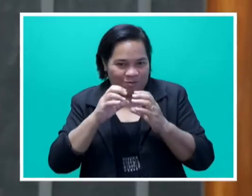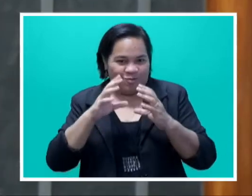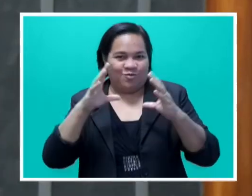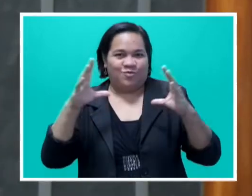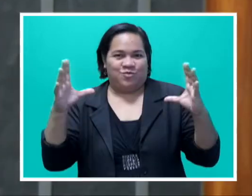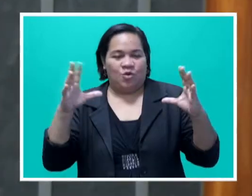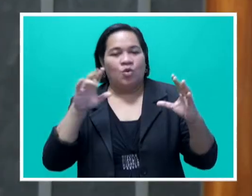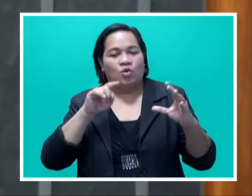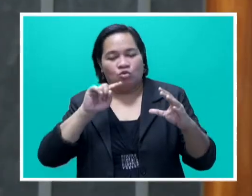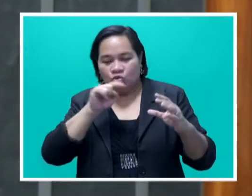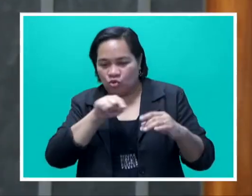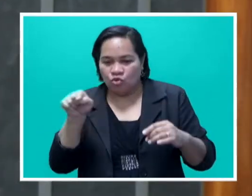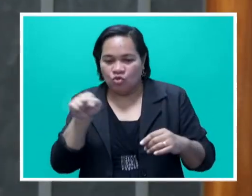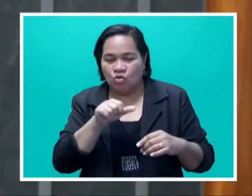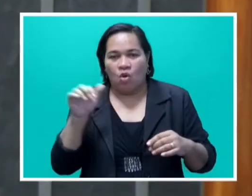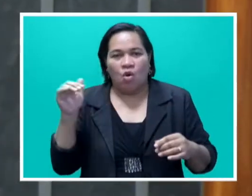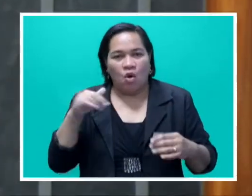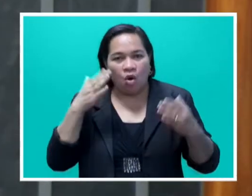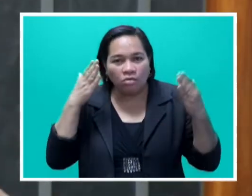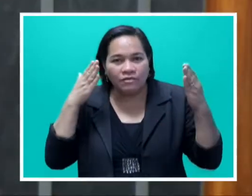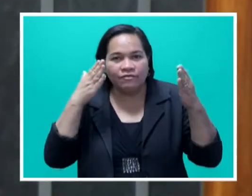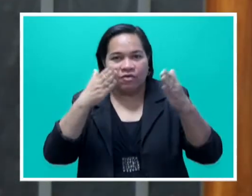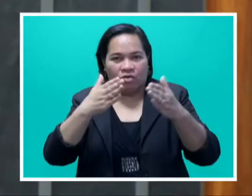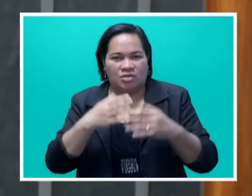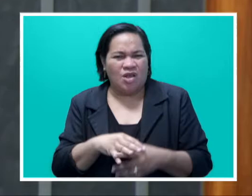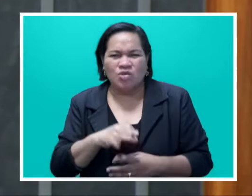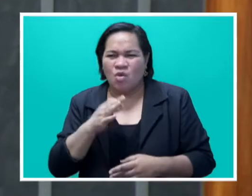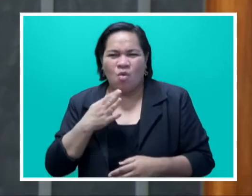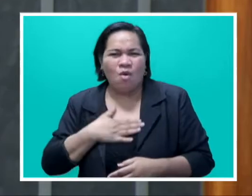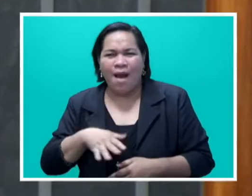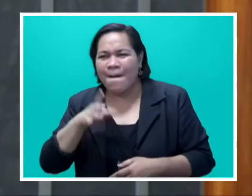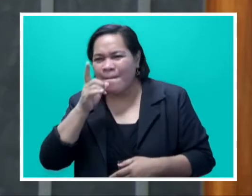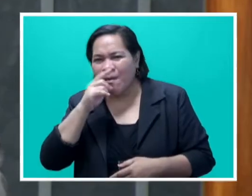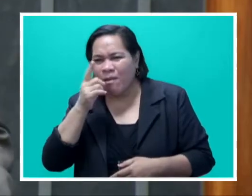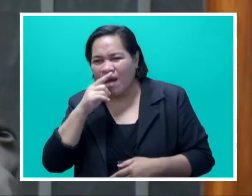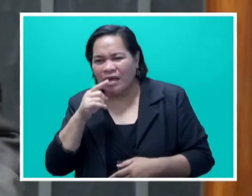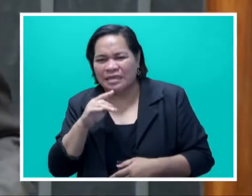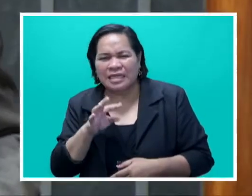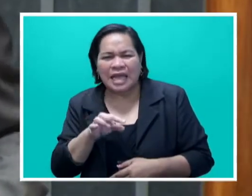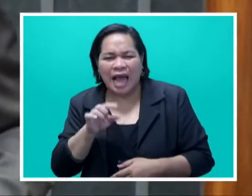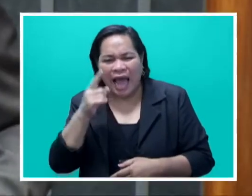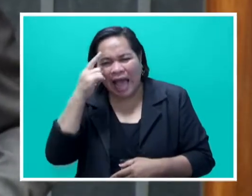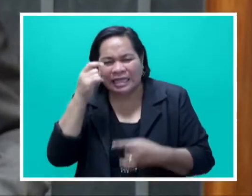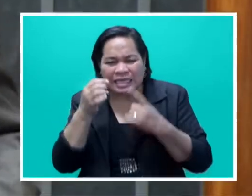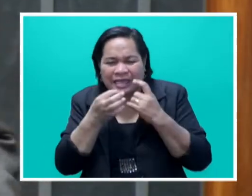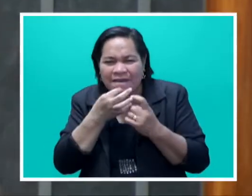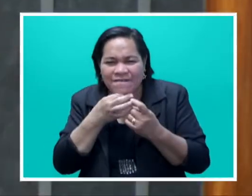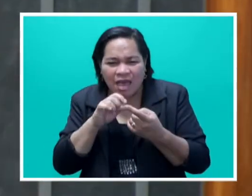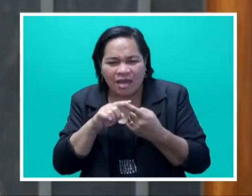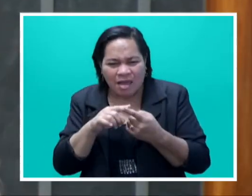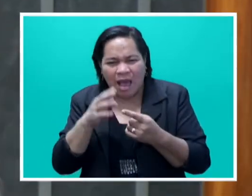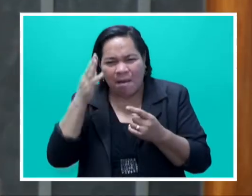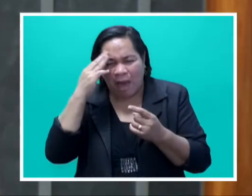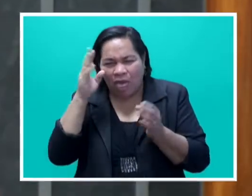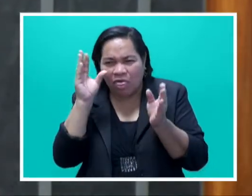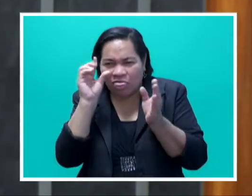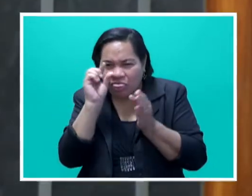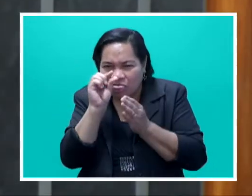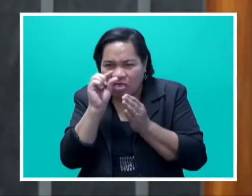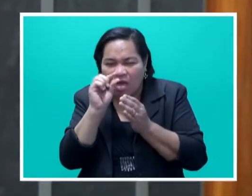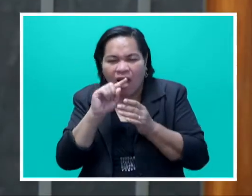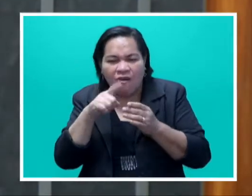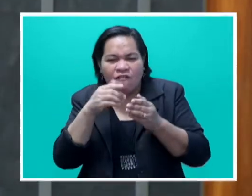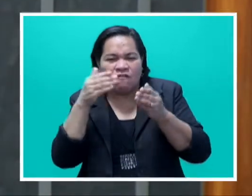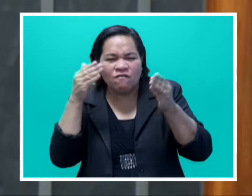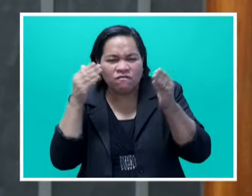must focus on. We cannot have people with little ideas and little minds focus on